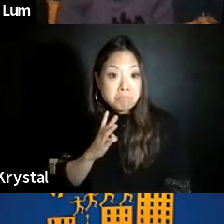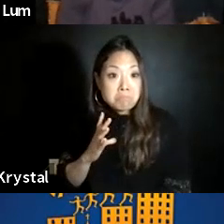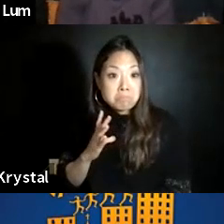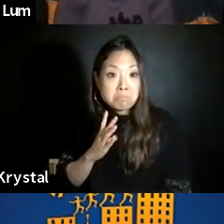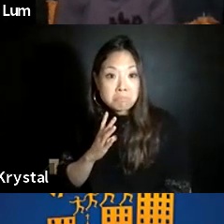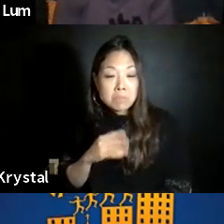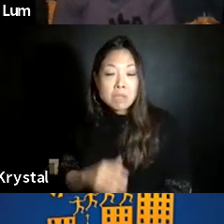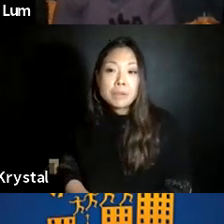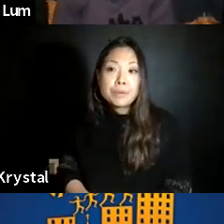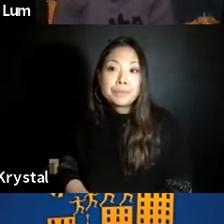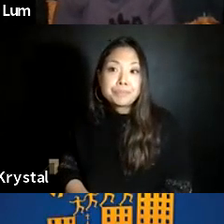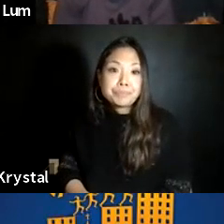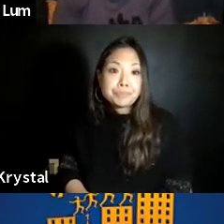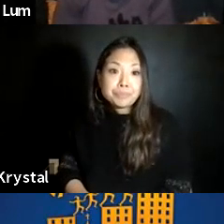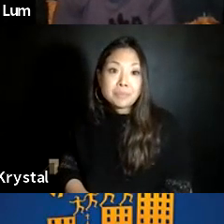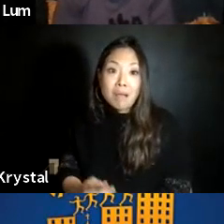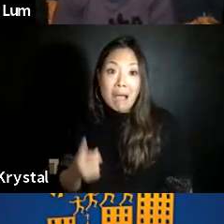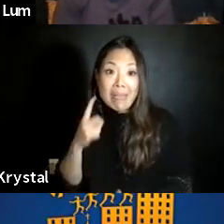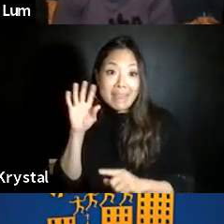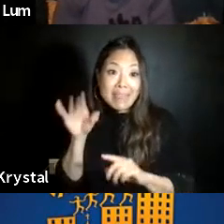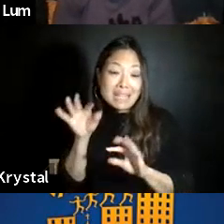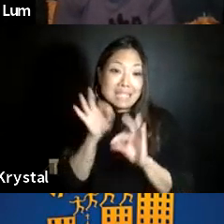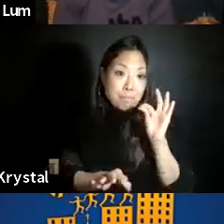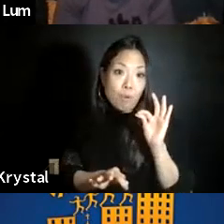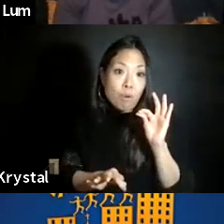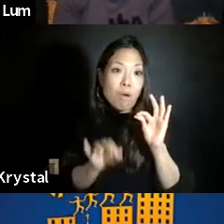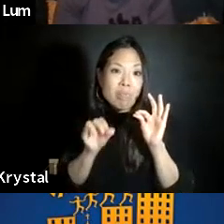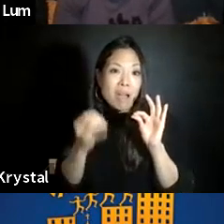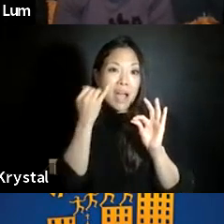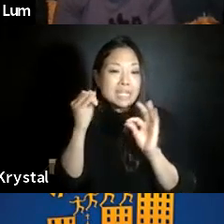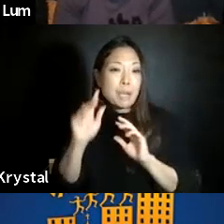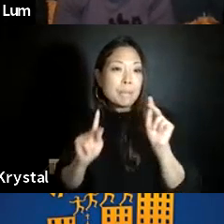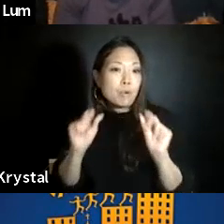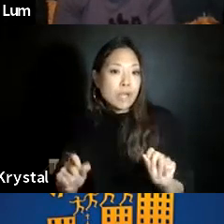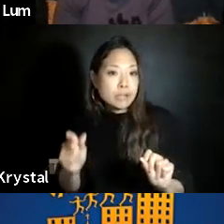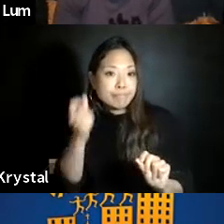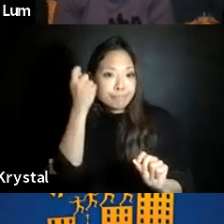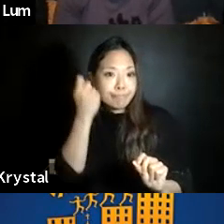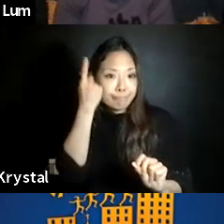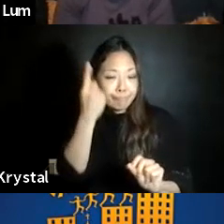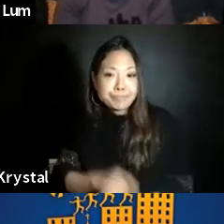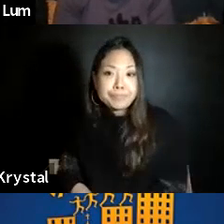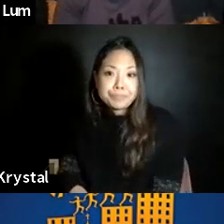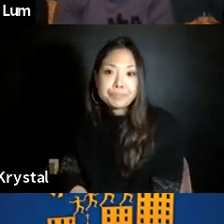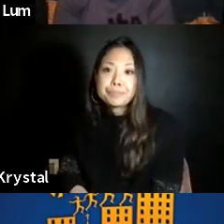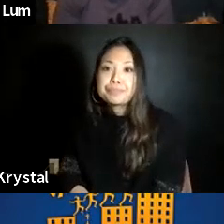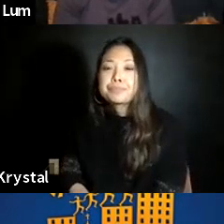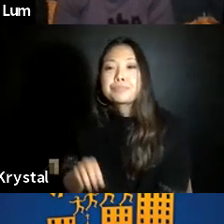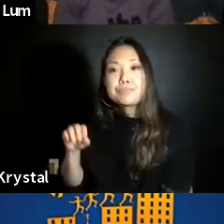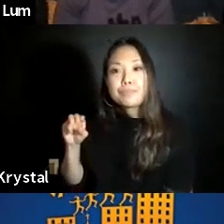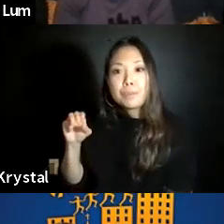I just don't, I think that's simplistic and people can understand it. So what I hear you suggesting